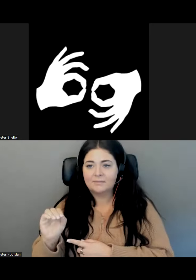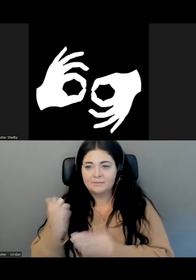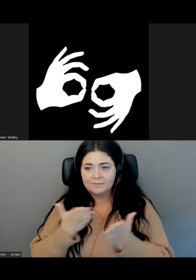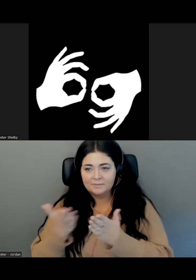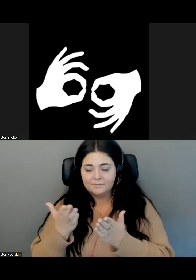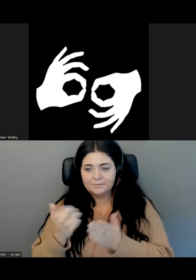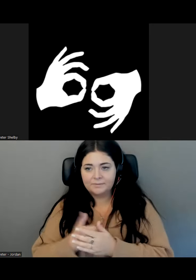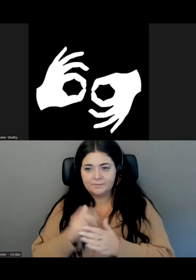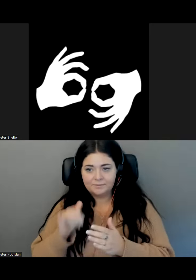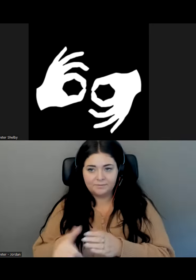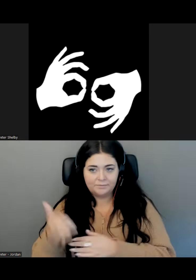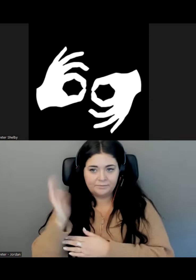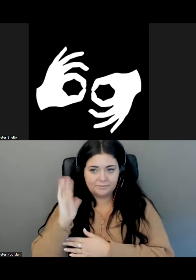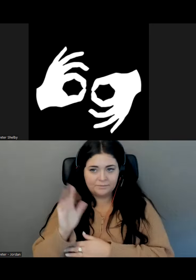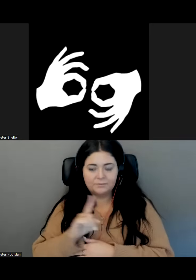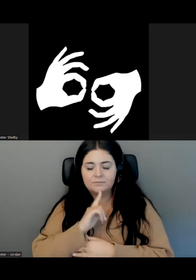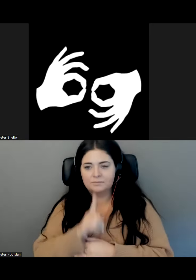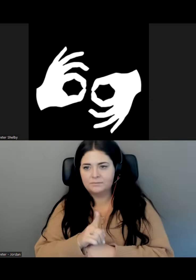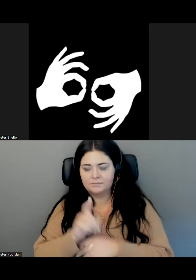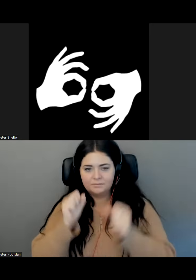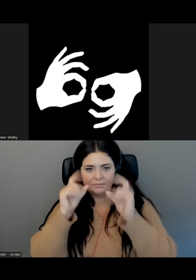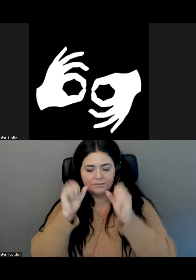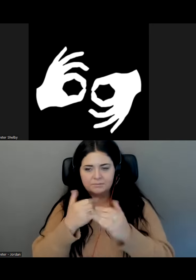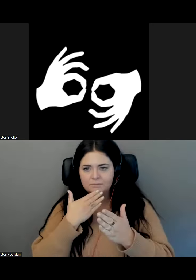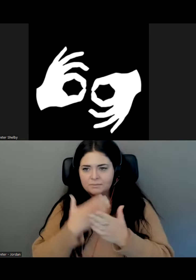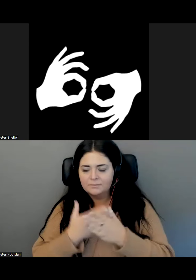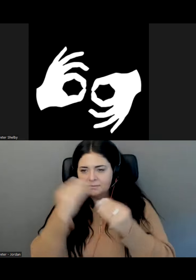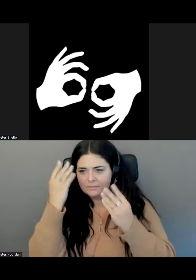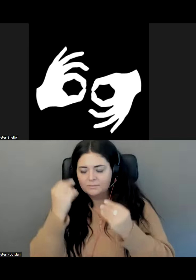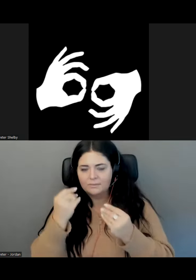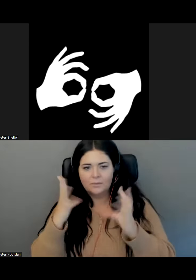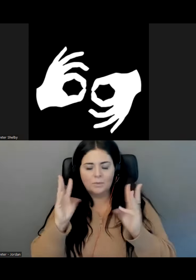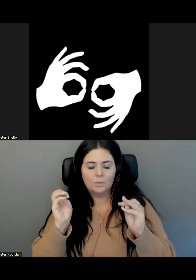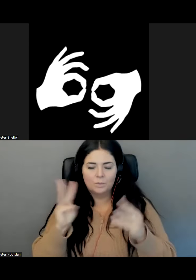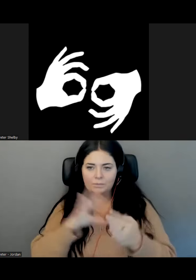This presentation, I have to say, was extremely informative. I've learned a lot